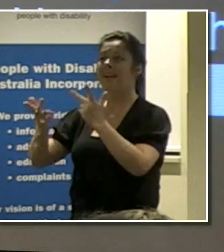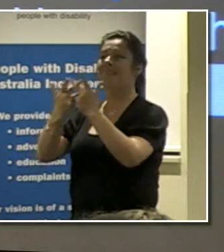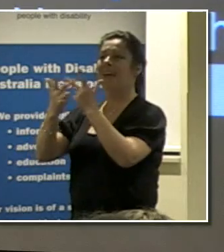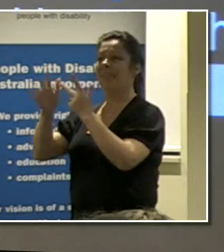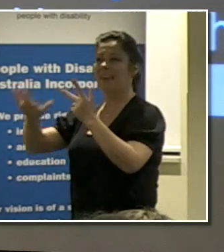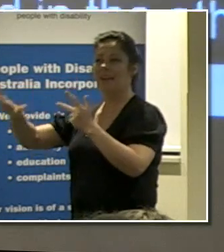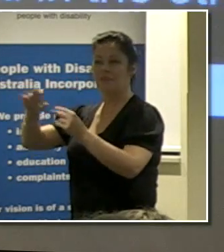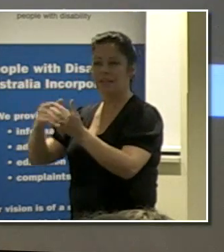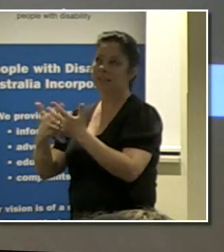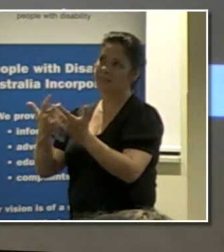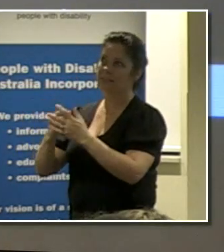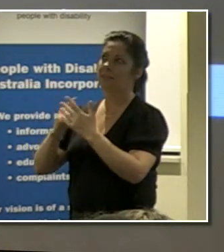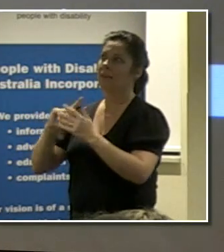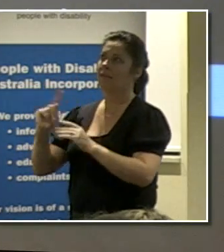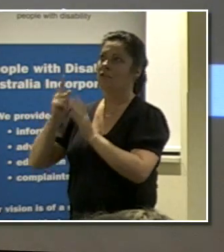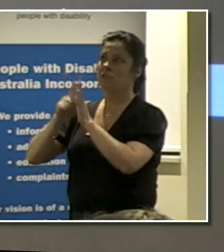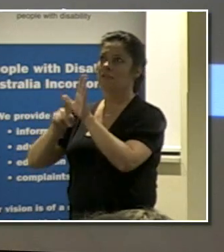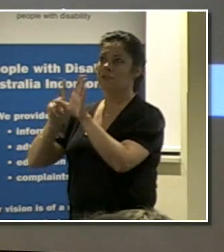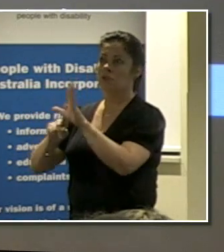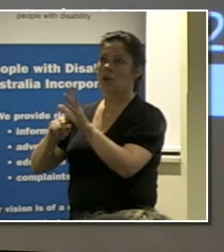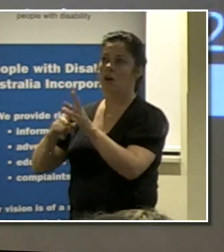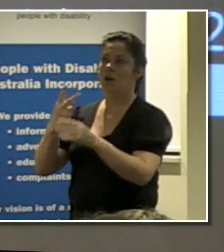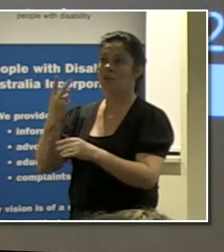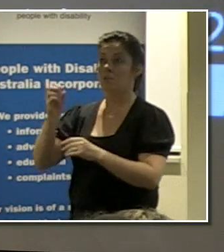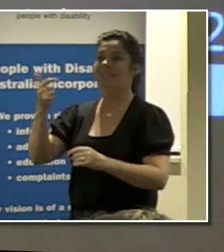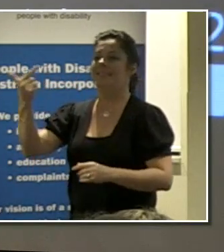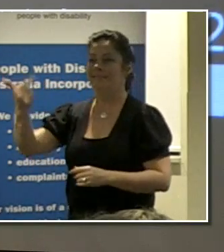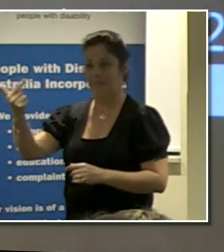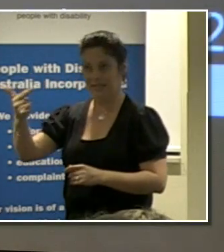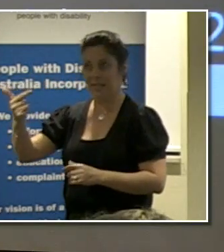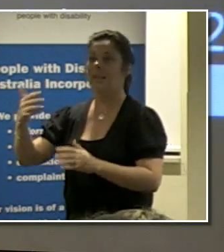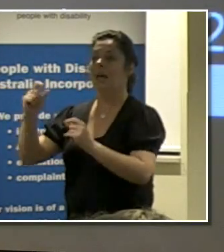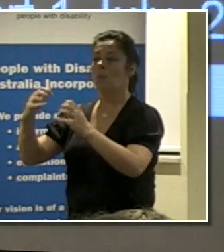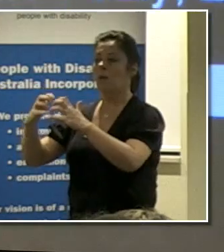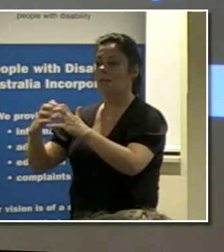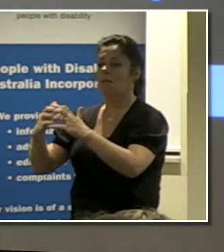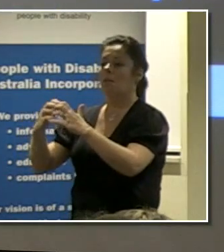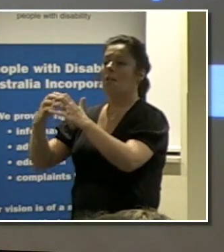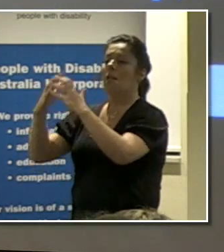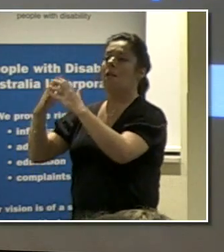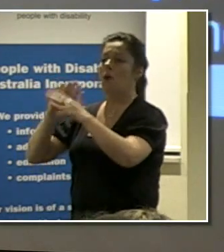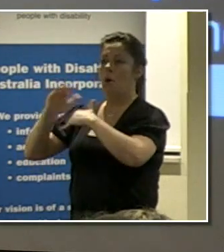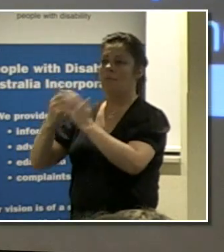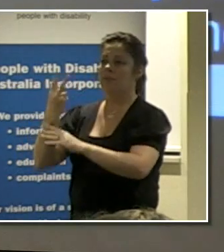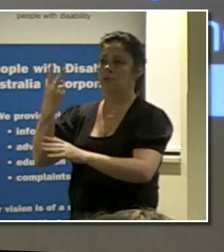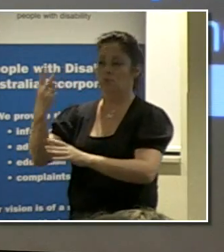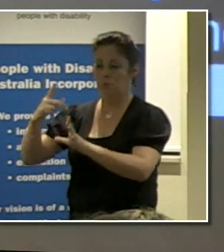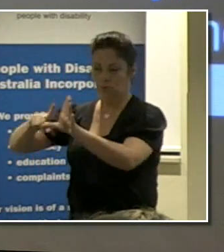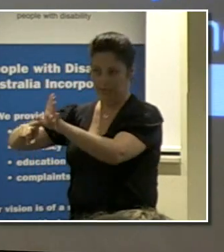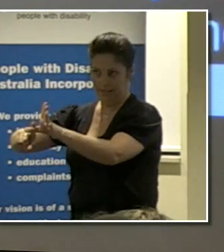July 2017 over 2 years, with a big emphasis upon